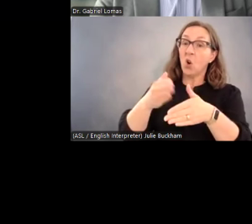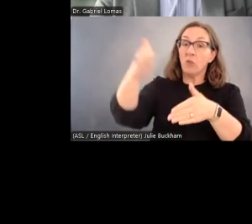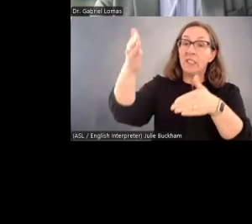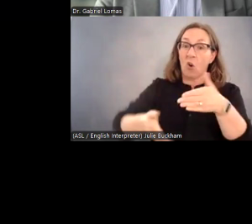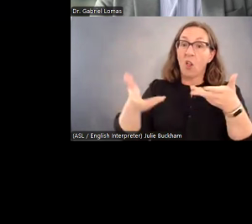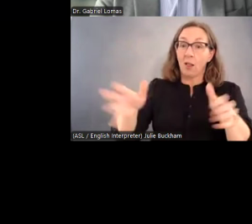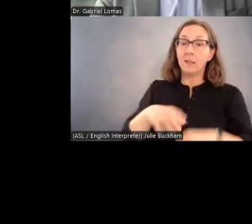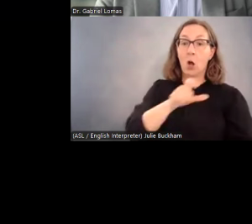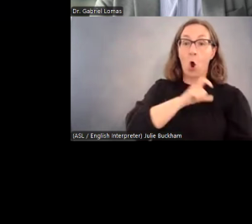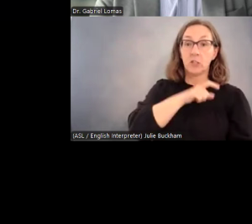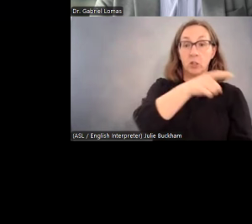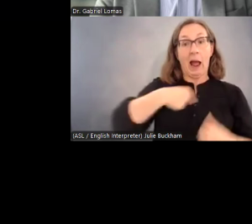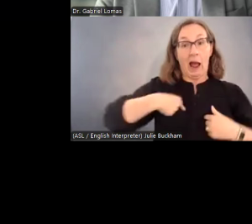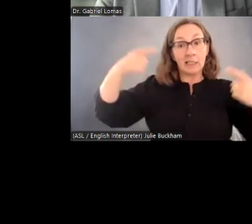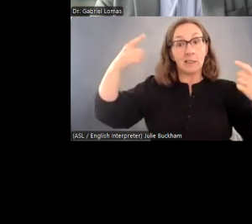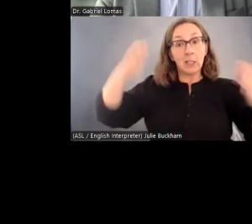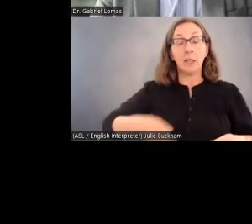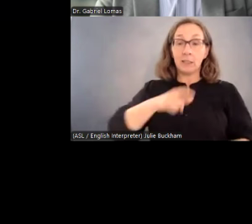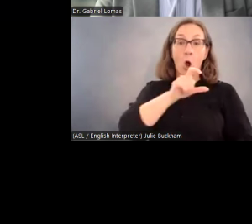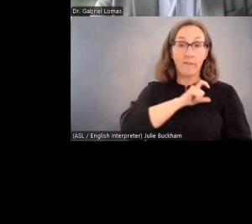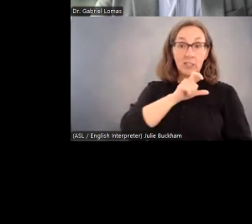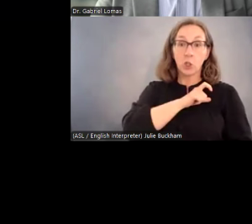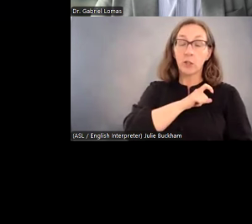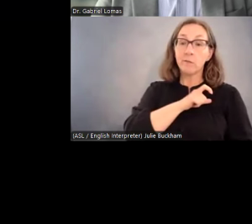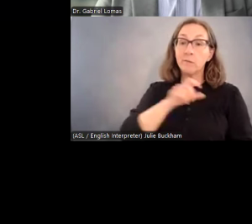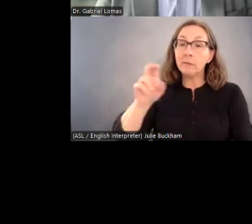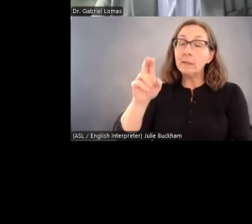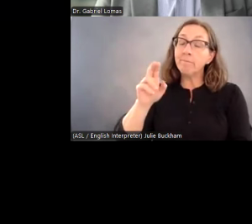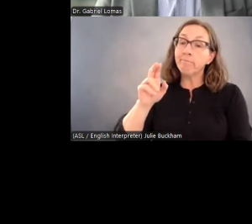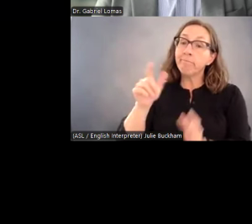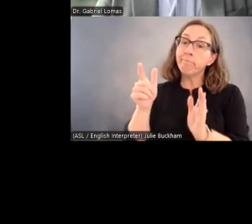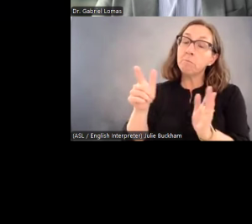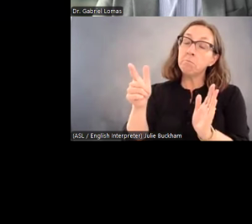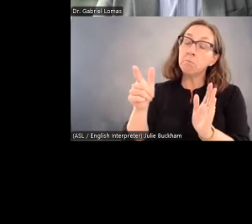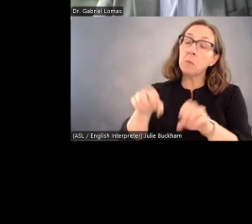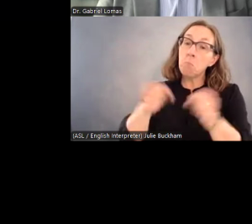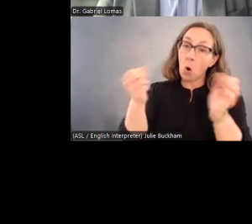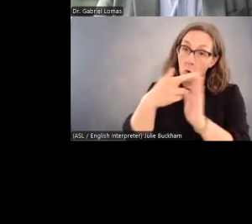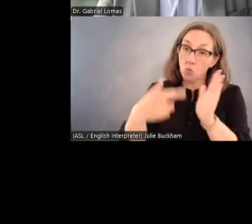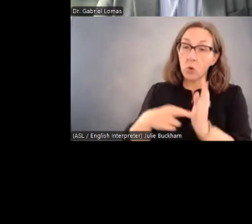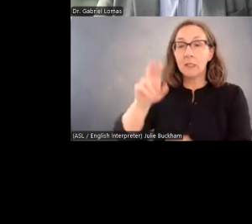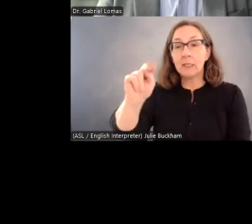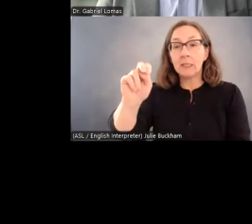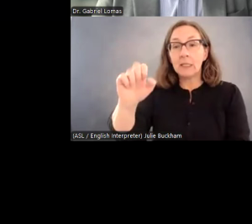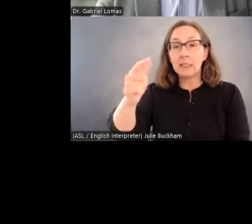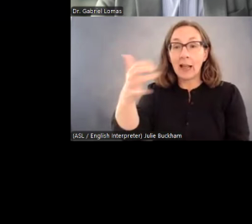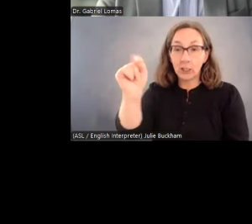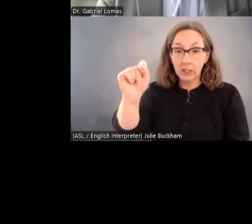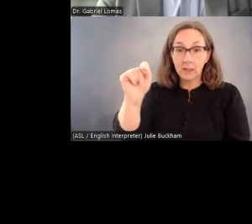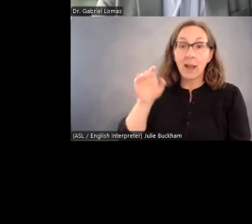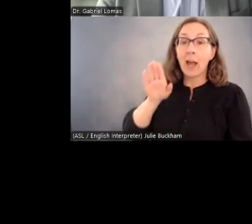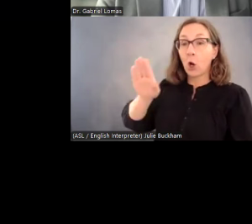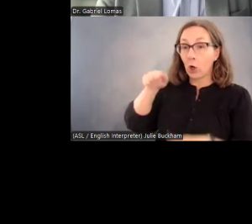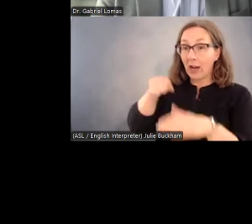officer was negligent and did violate her right to communication access by not having sign language interpreter available